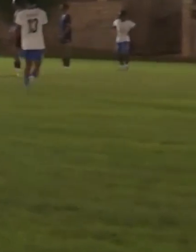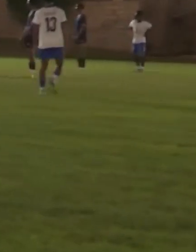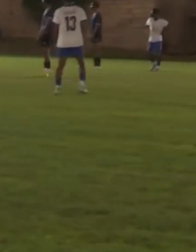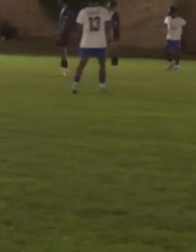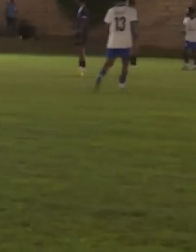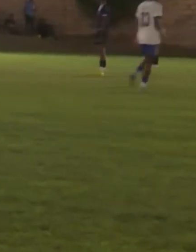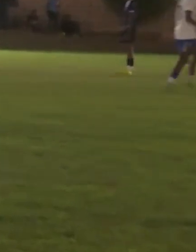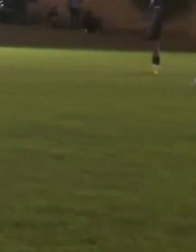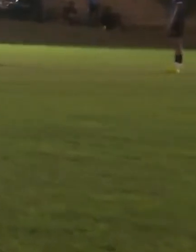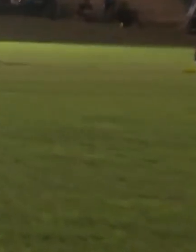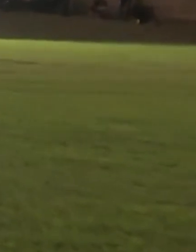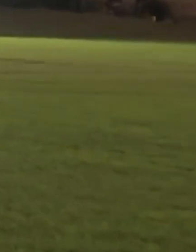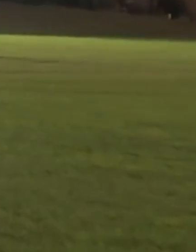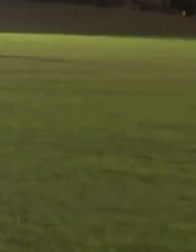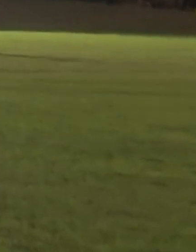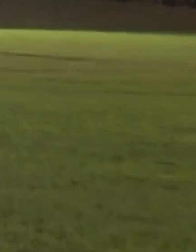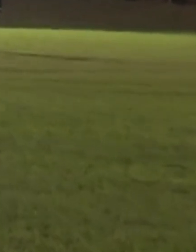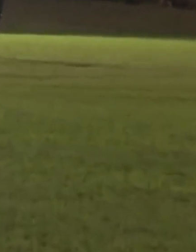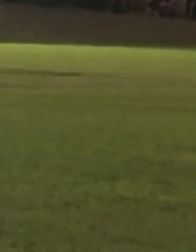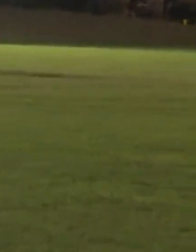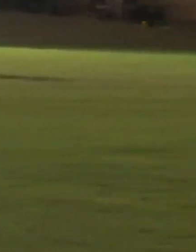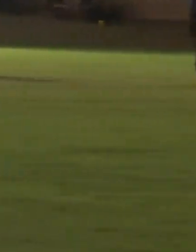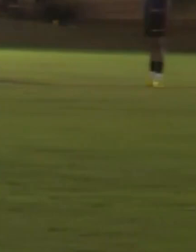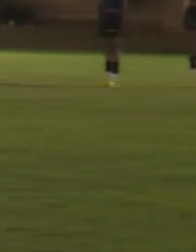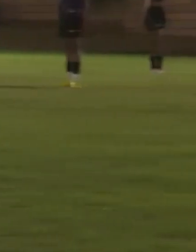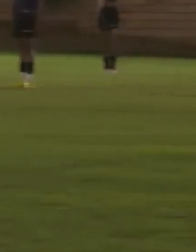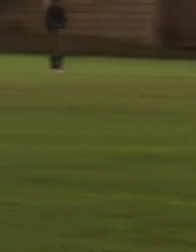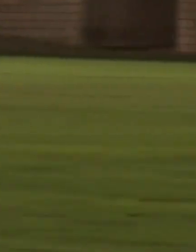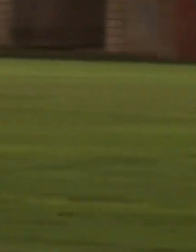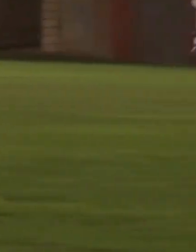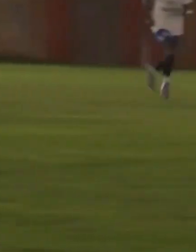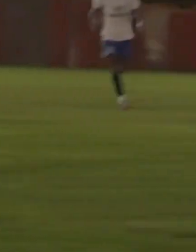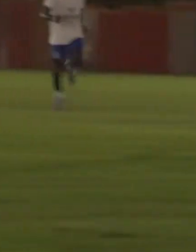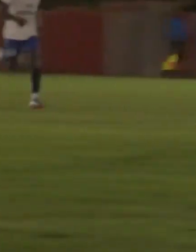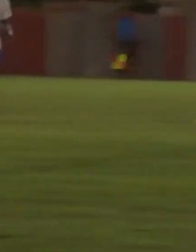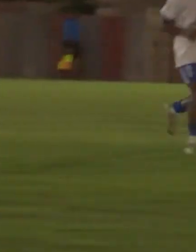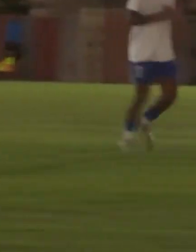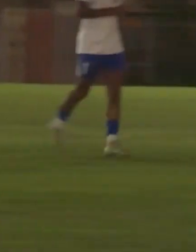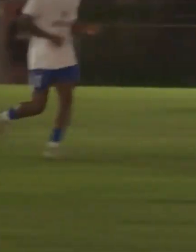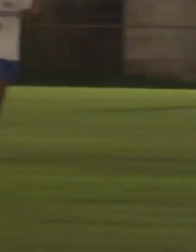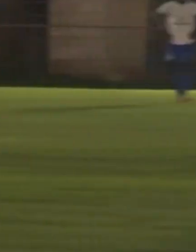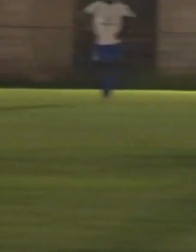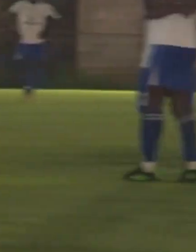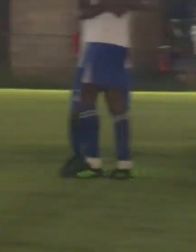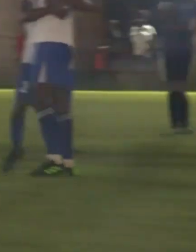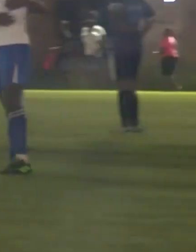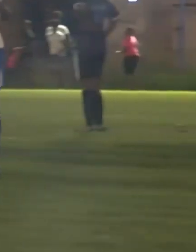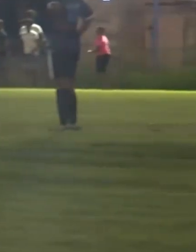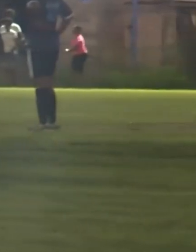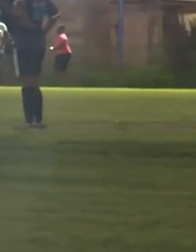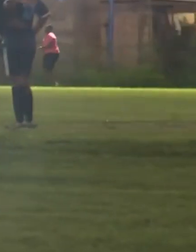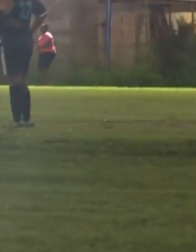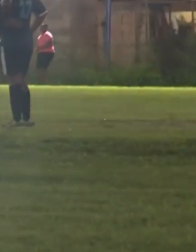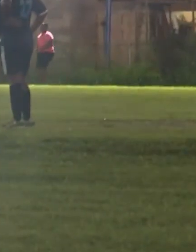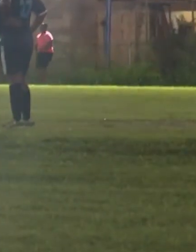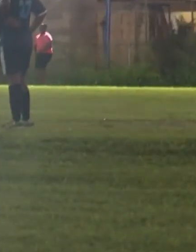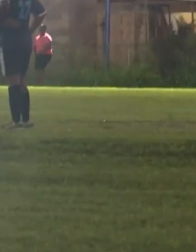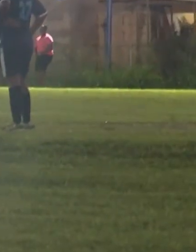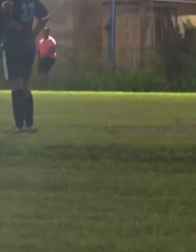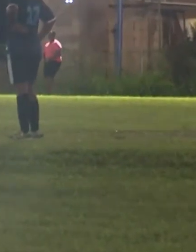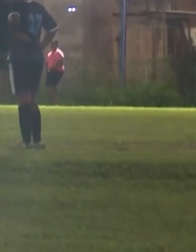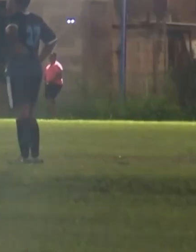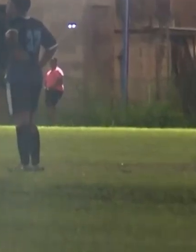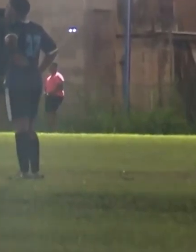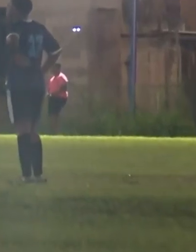played forward into the danger zone, and Agard, the keeper, misses it completely, appeals for the foul, but referee Ishmael is not